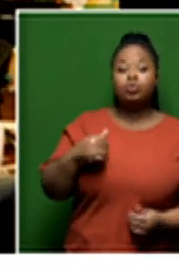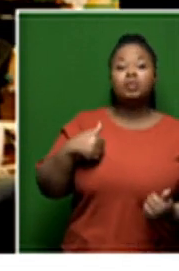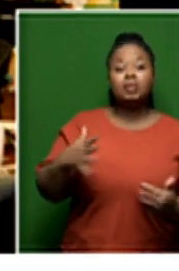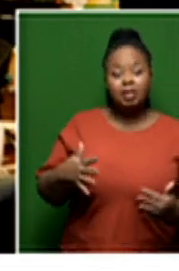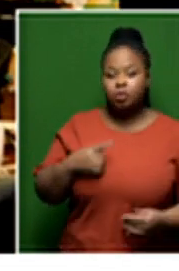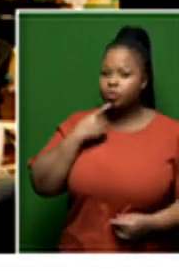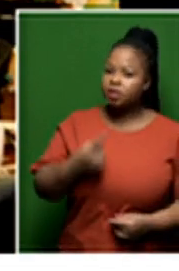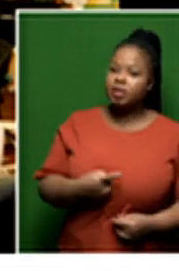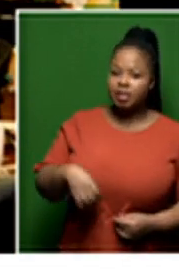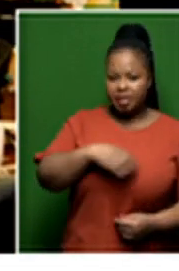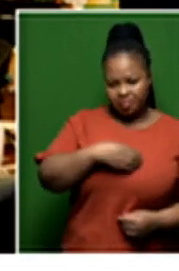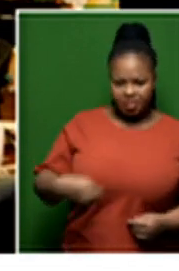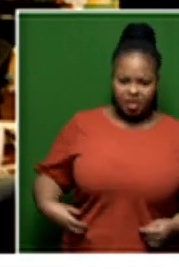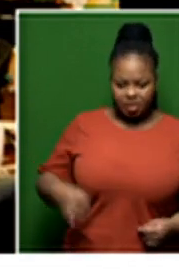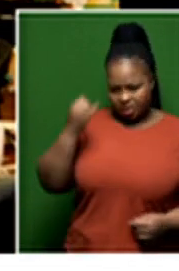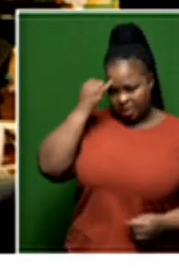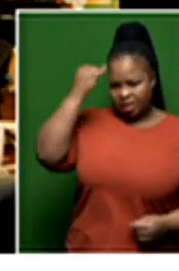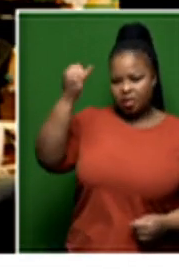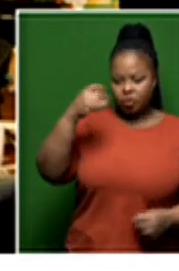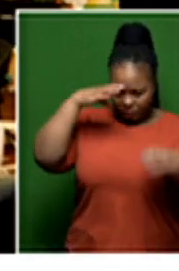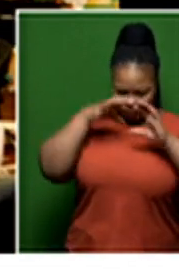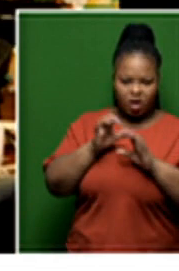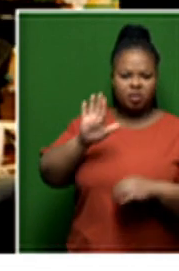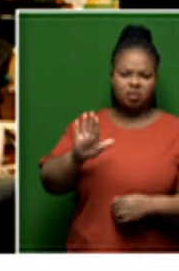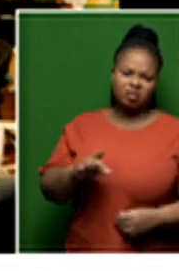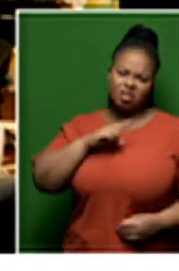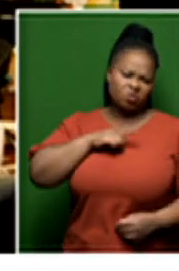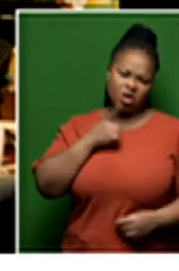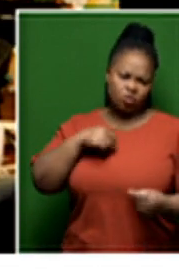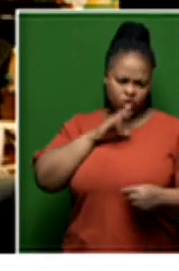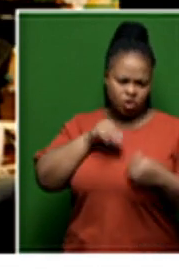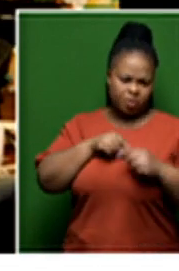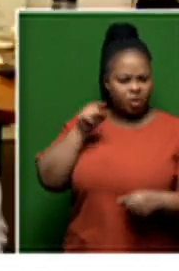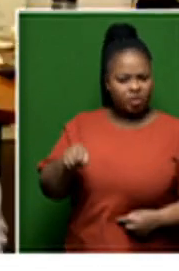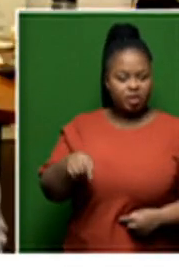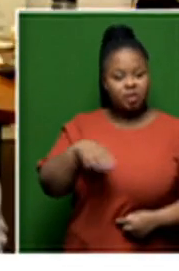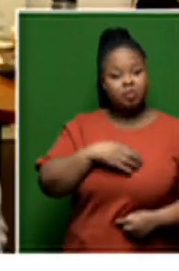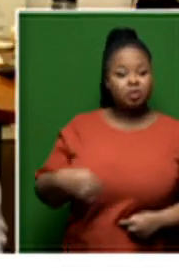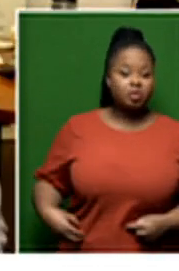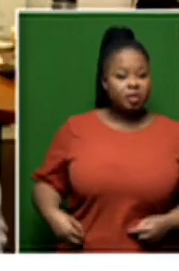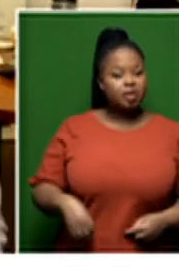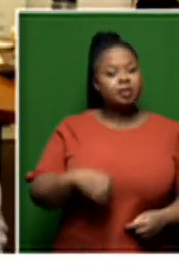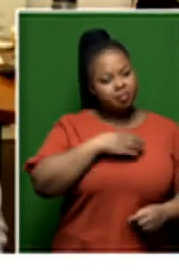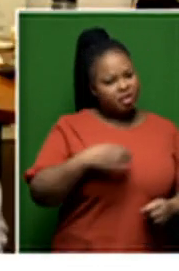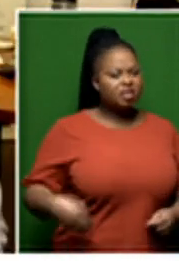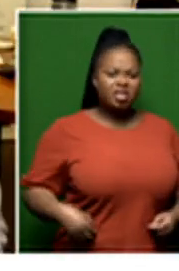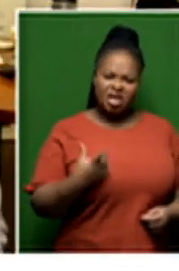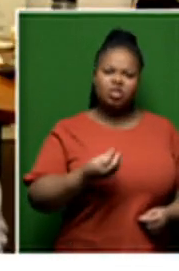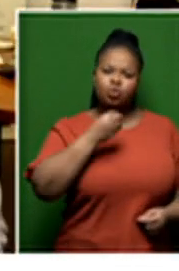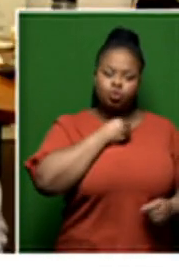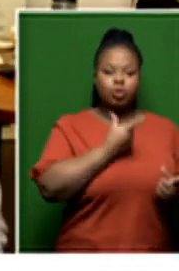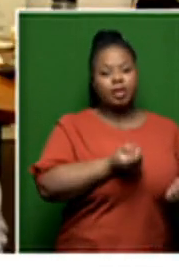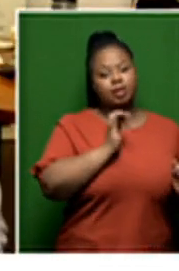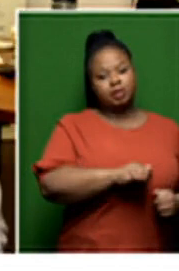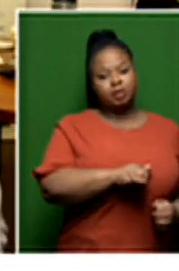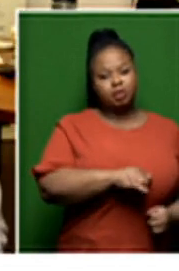said the president launched the SAFE initiative, and that's our focus area. That's why we're talking about it. The president had to do that, Mr. Mhlanga,